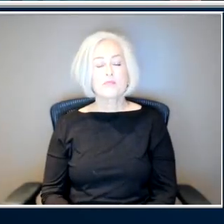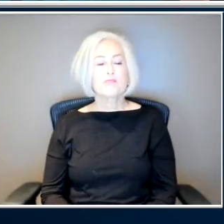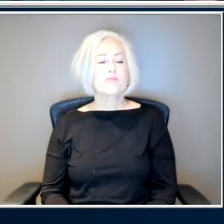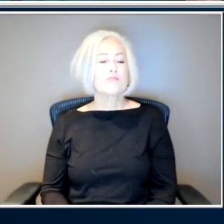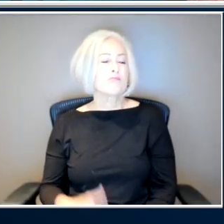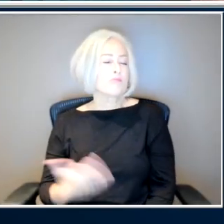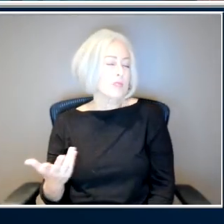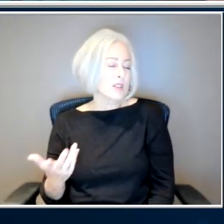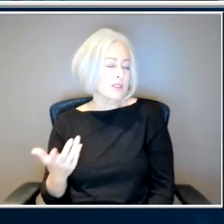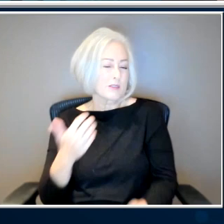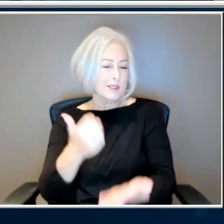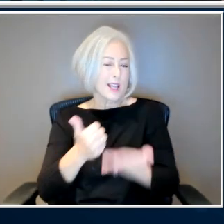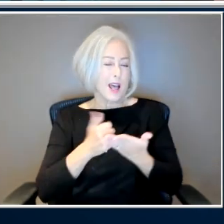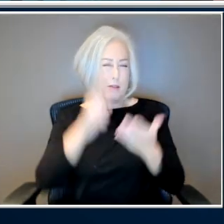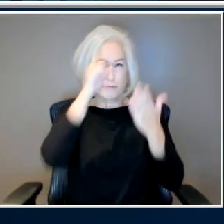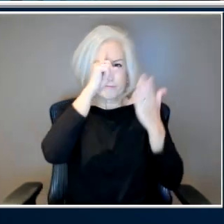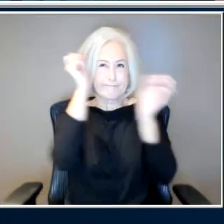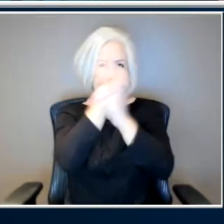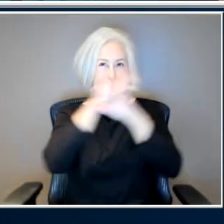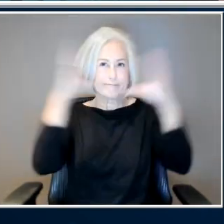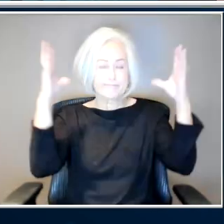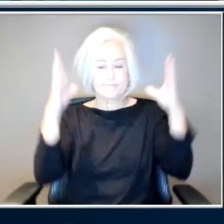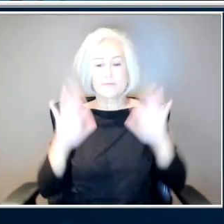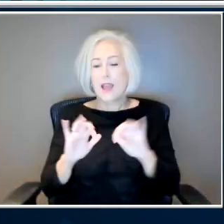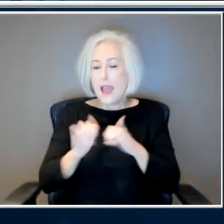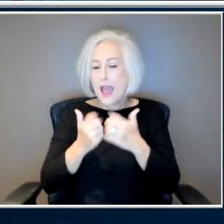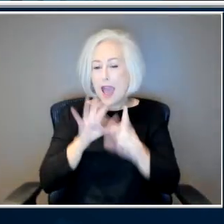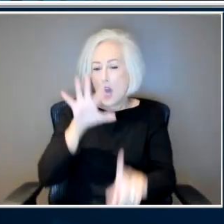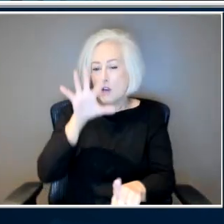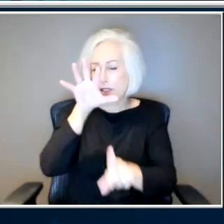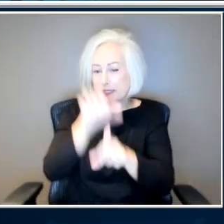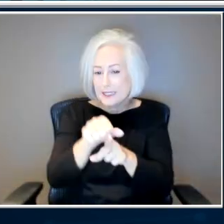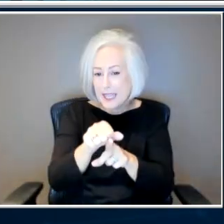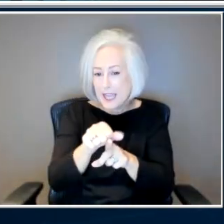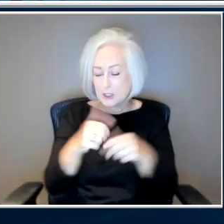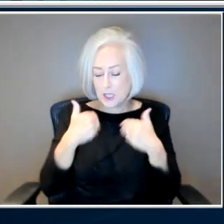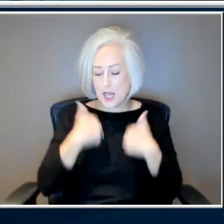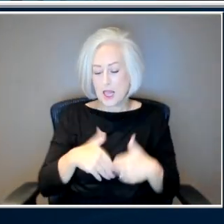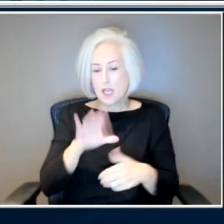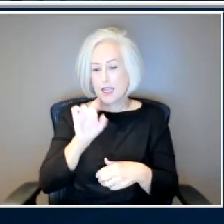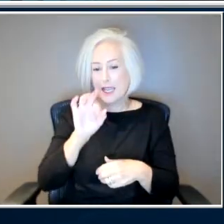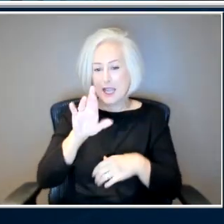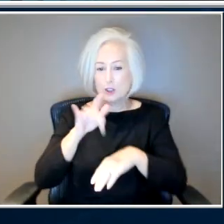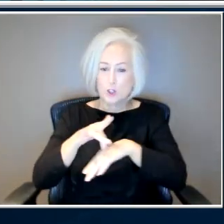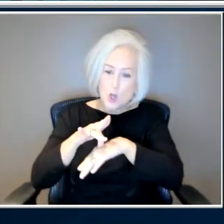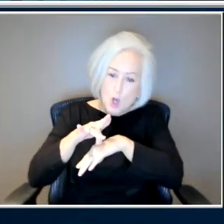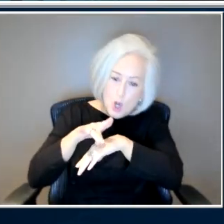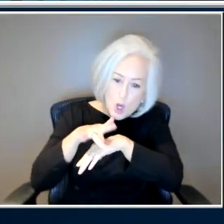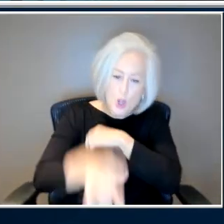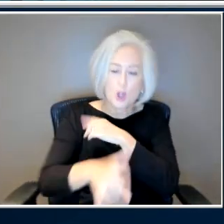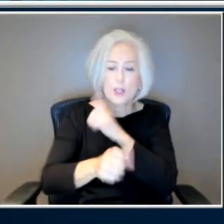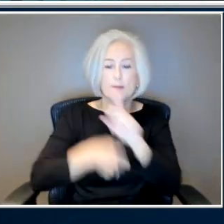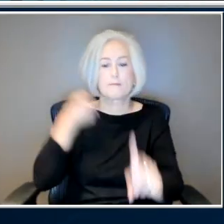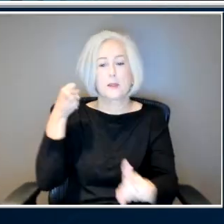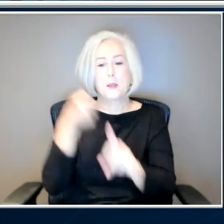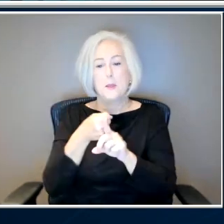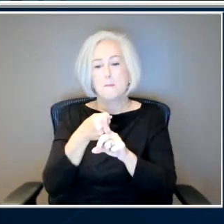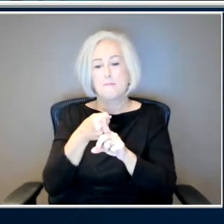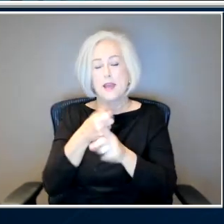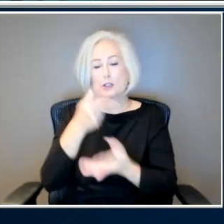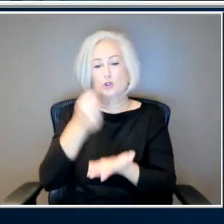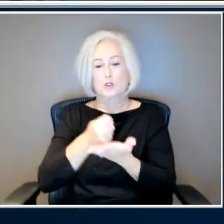Just remind us, how does catching lung cancer early just really impact that treatment option and